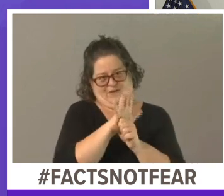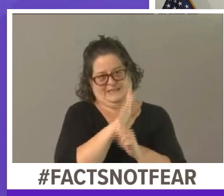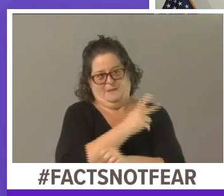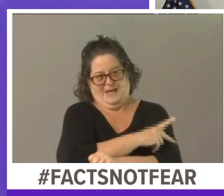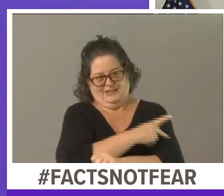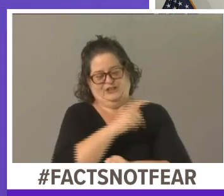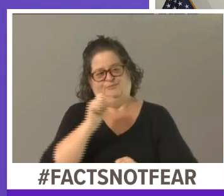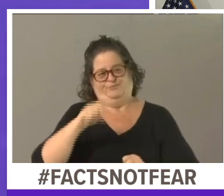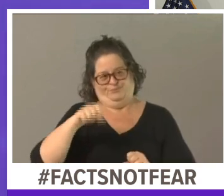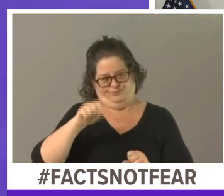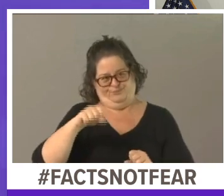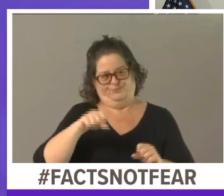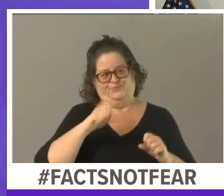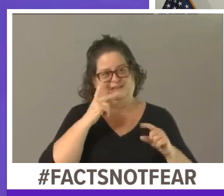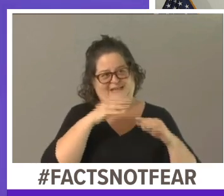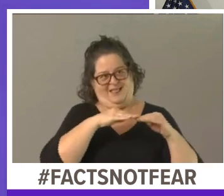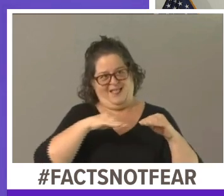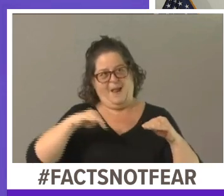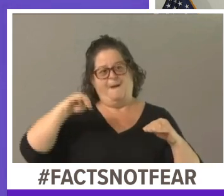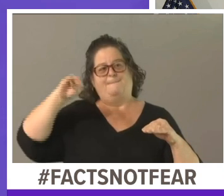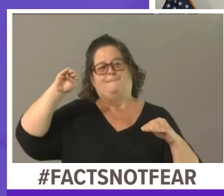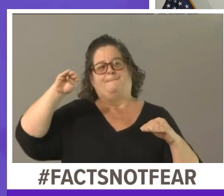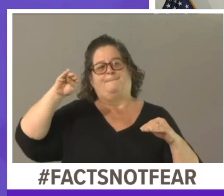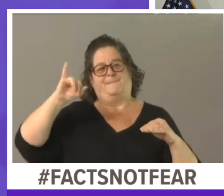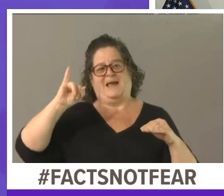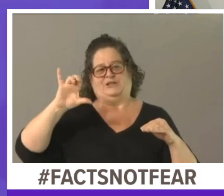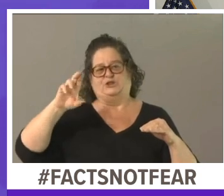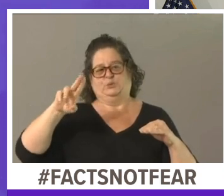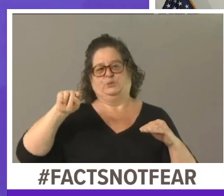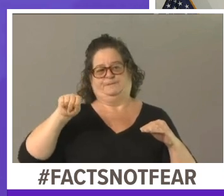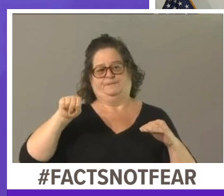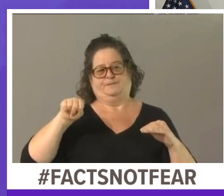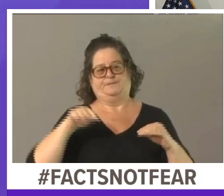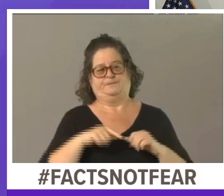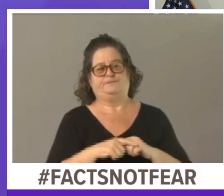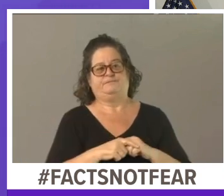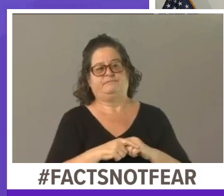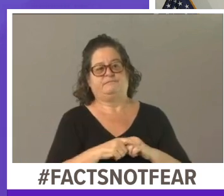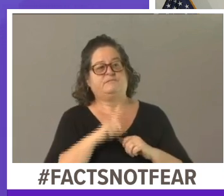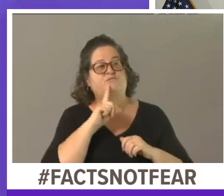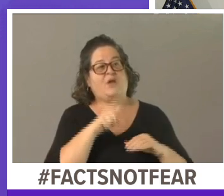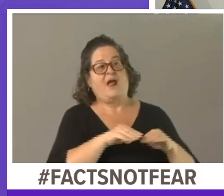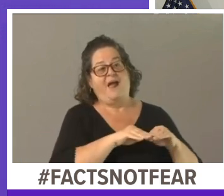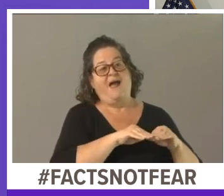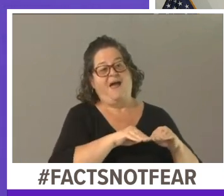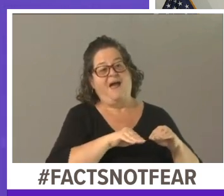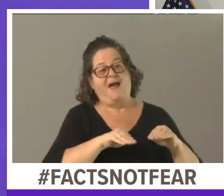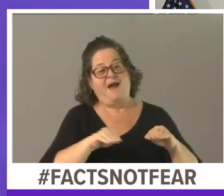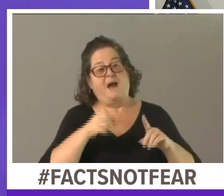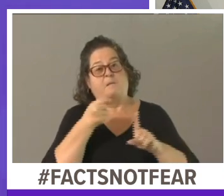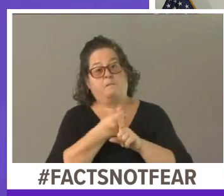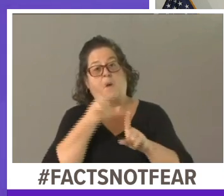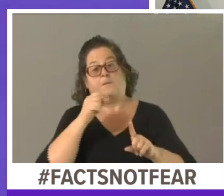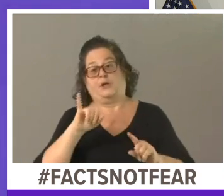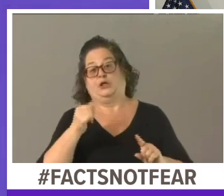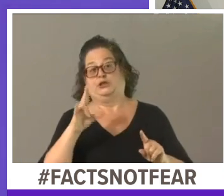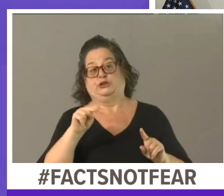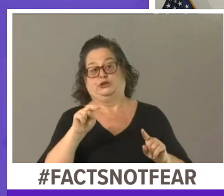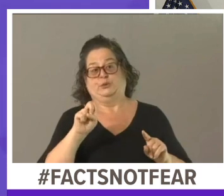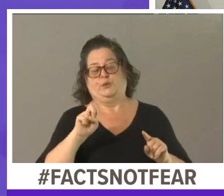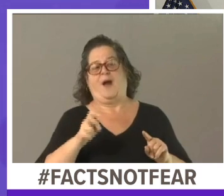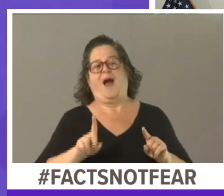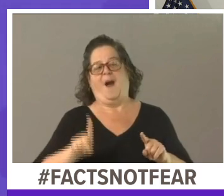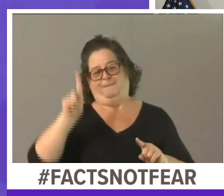COVID-like illness inside our ICUs, pretty flat until June. That's where the increase